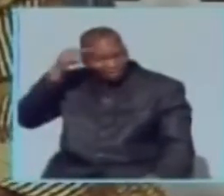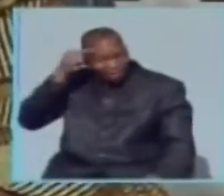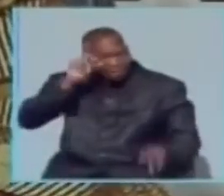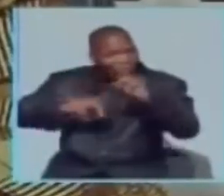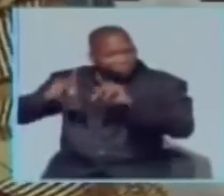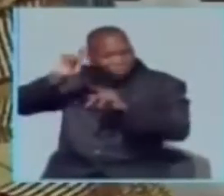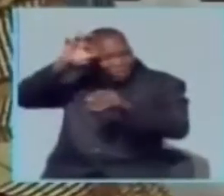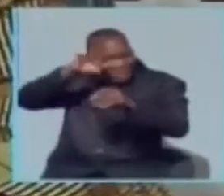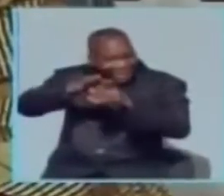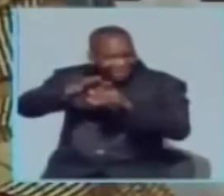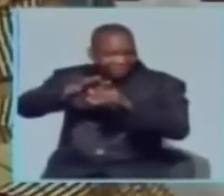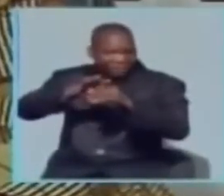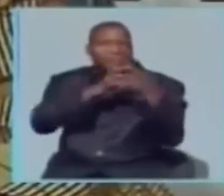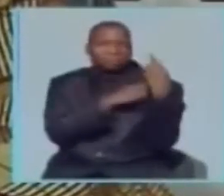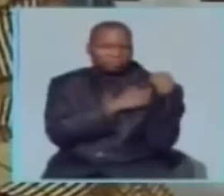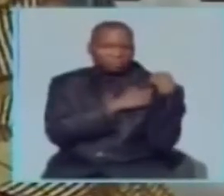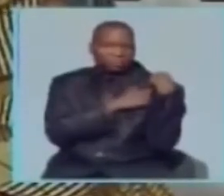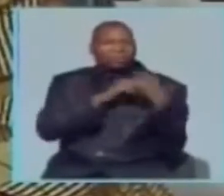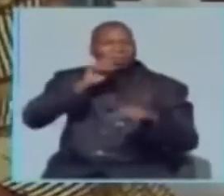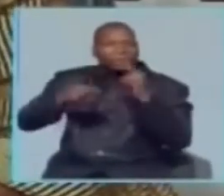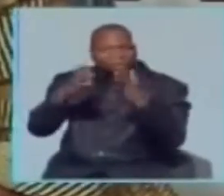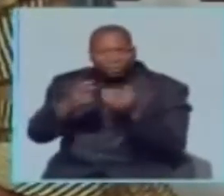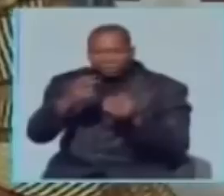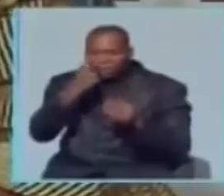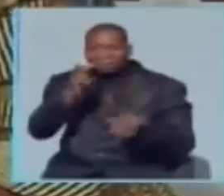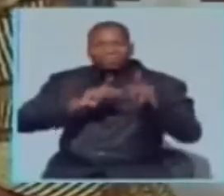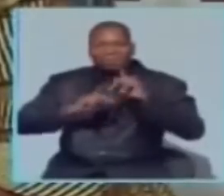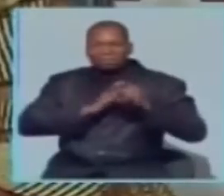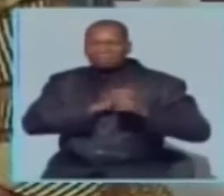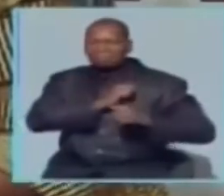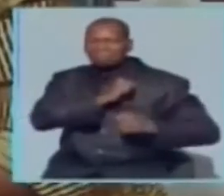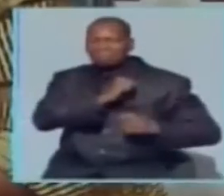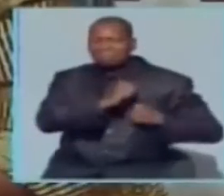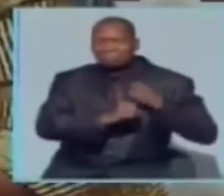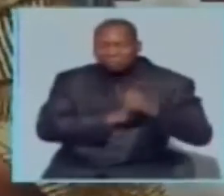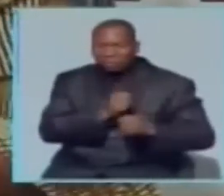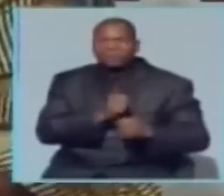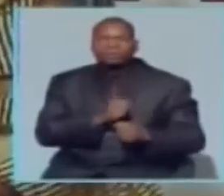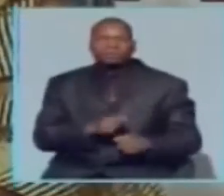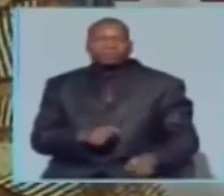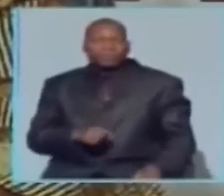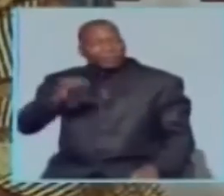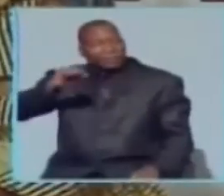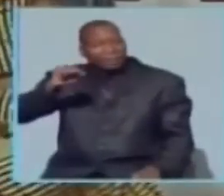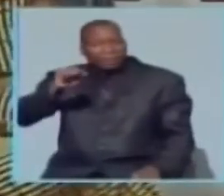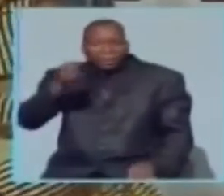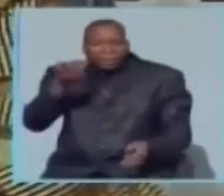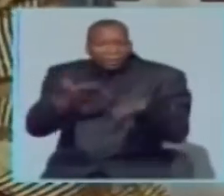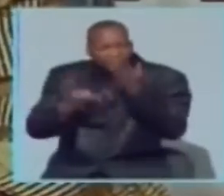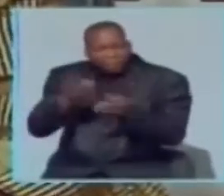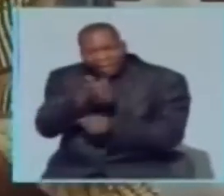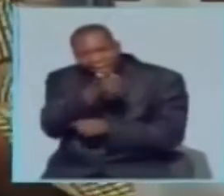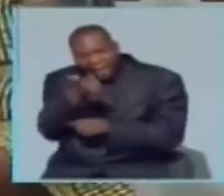would want to see the people are suffering. When we say, yes, there could have been maybe investment in